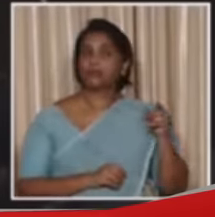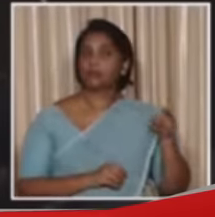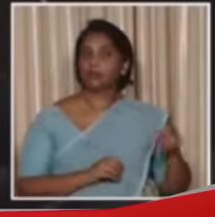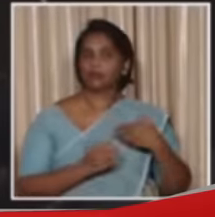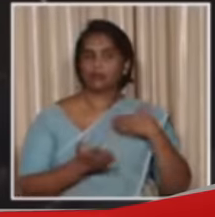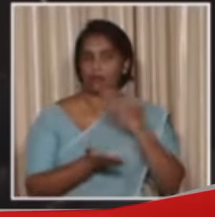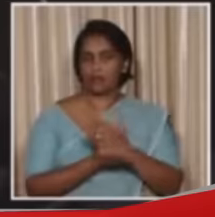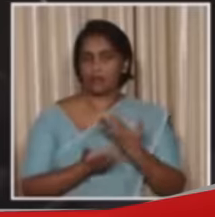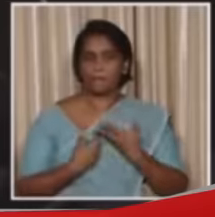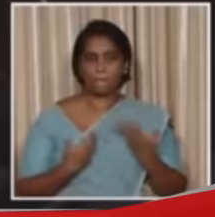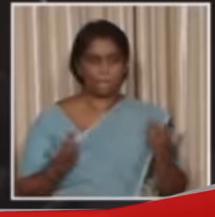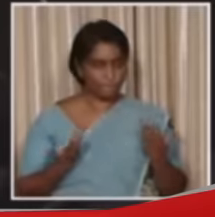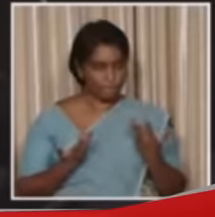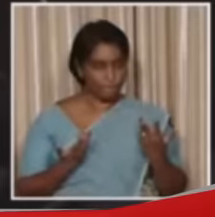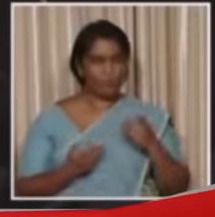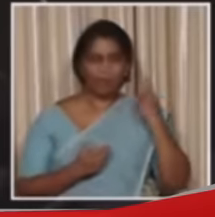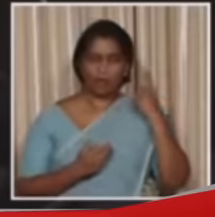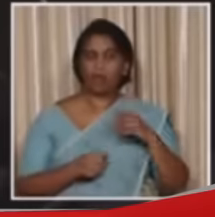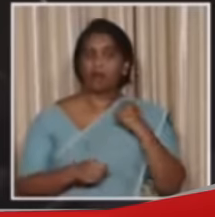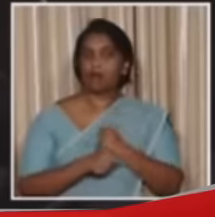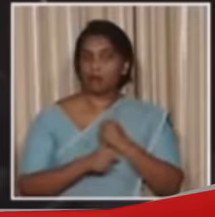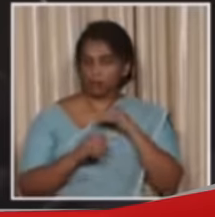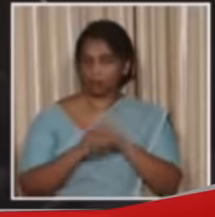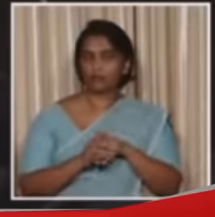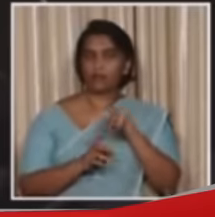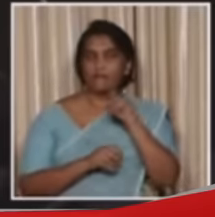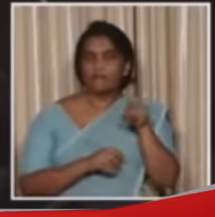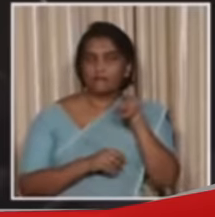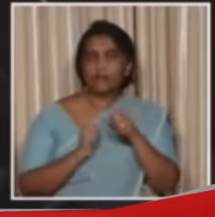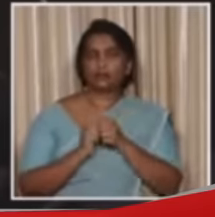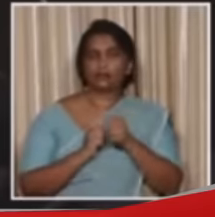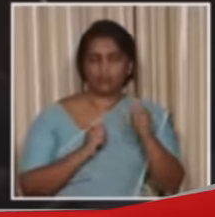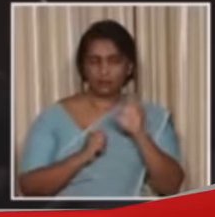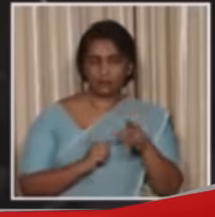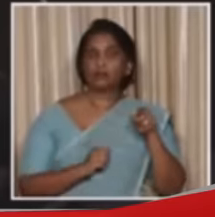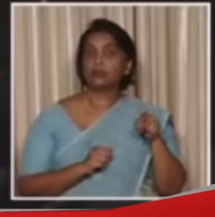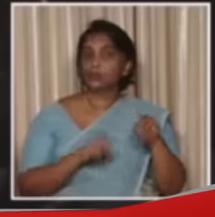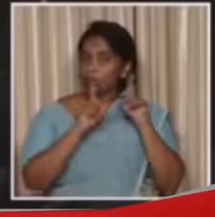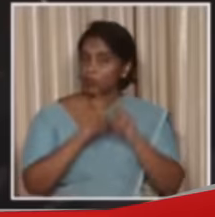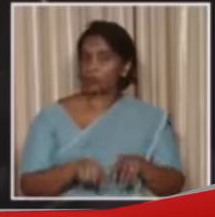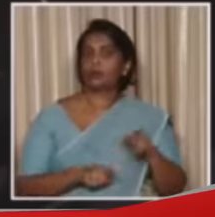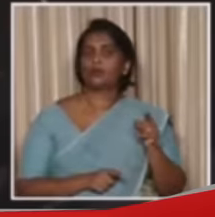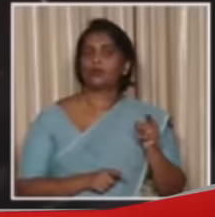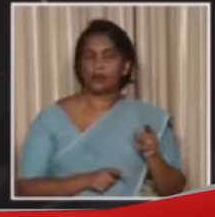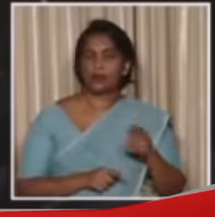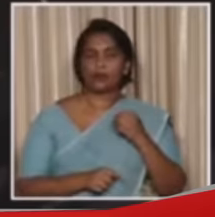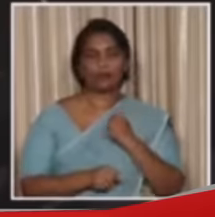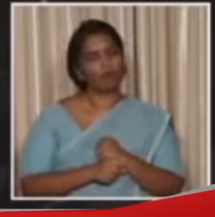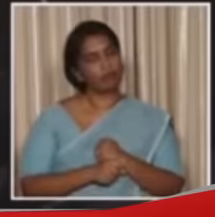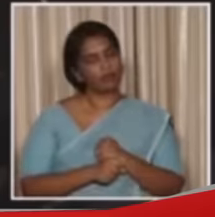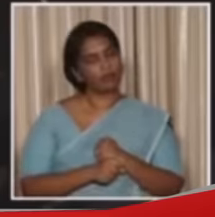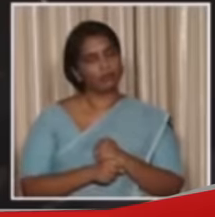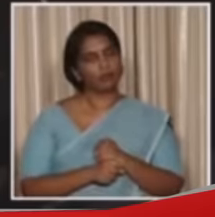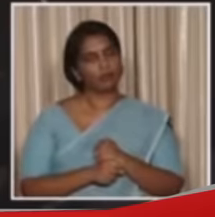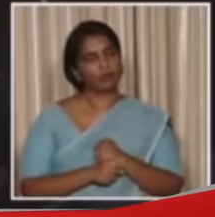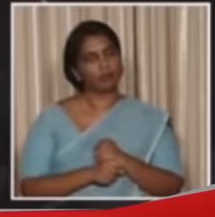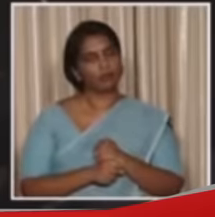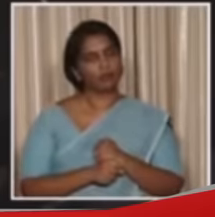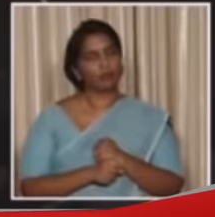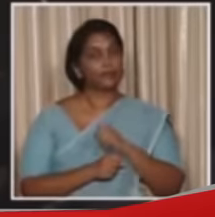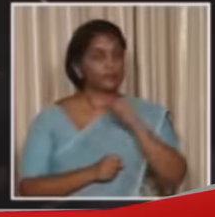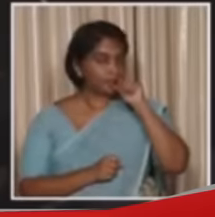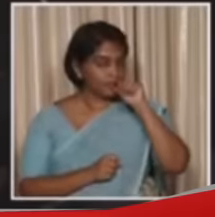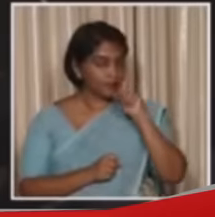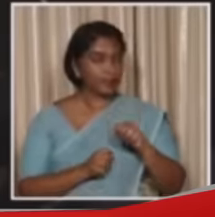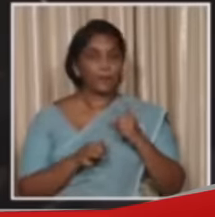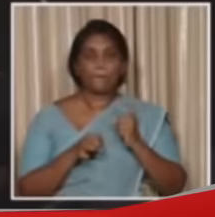government is on the wrong track. And this government continues to ignore the very real problems that people are